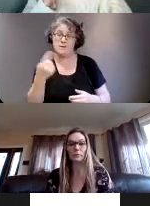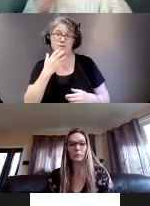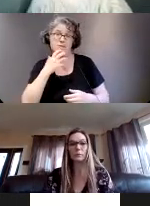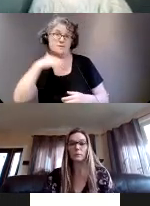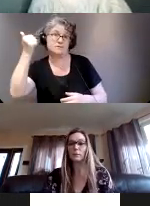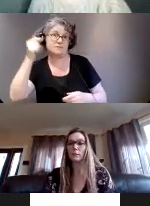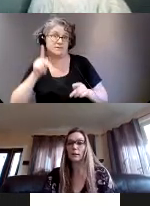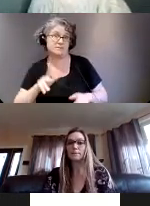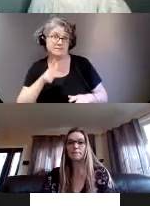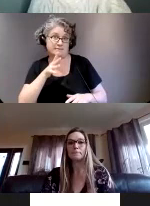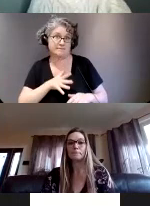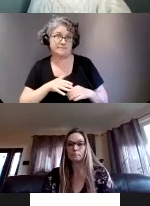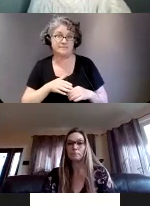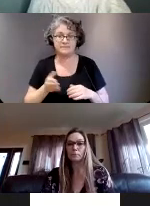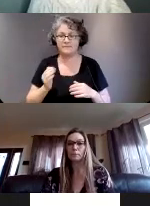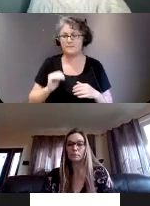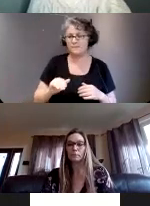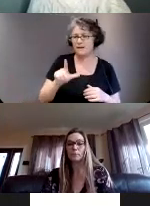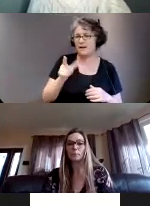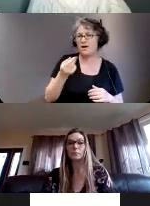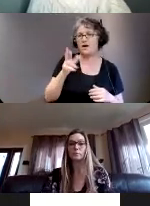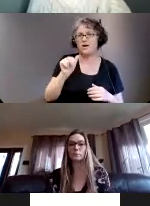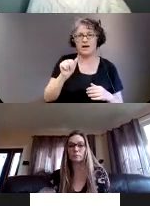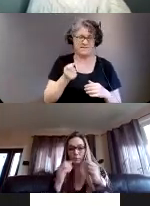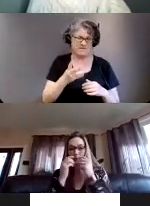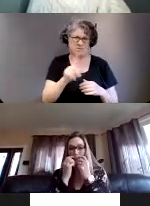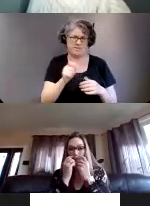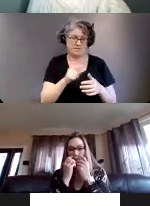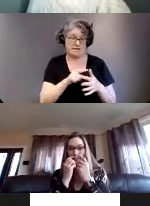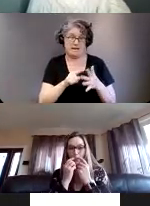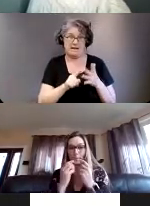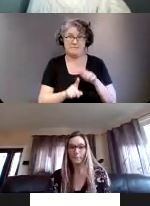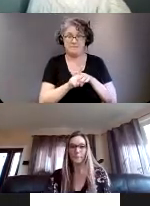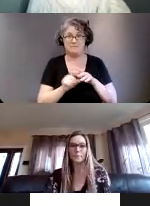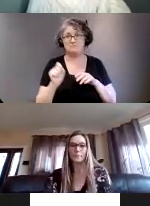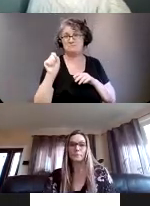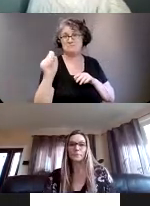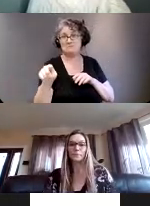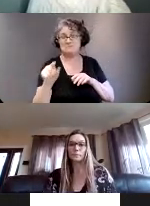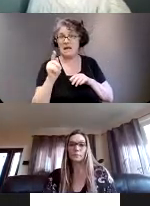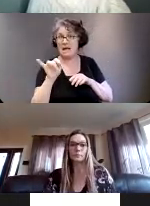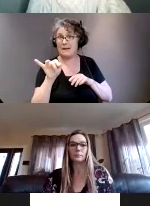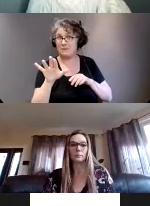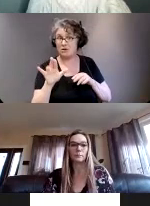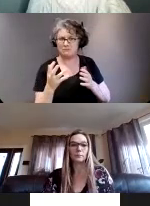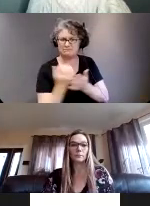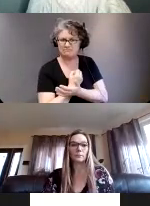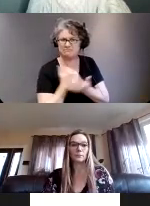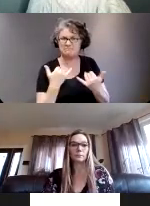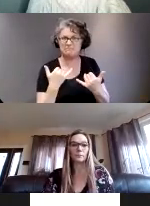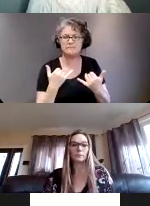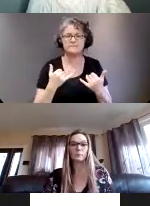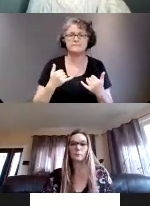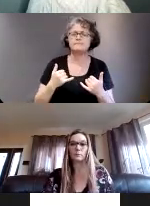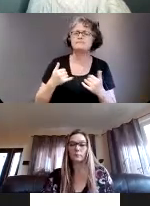we do have a couple questions here that I would love to have the opportunity to pose to Amber. The first one is, at what point